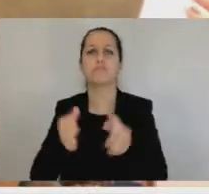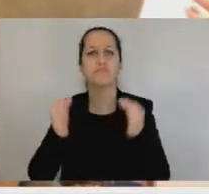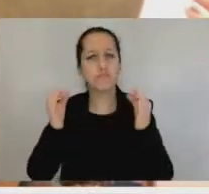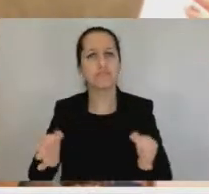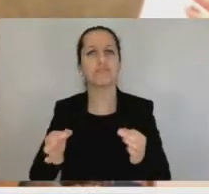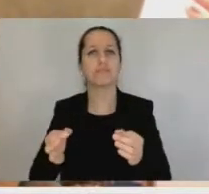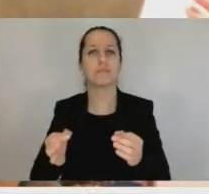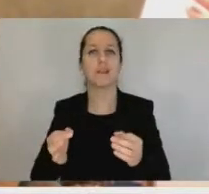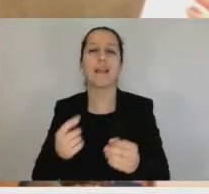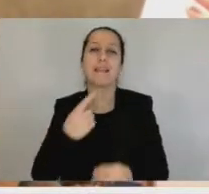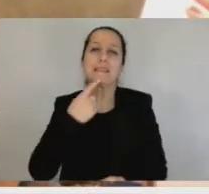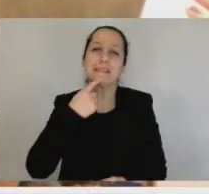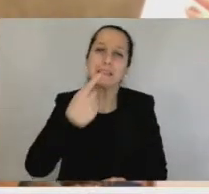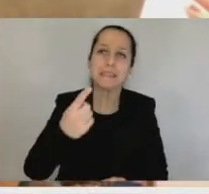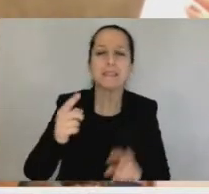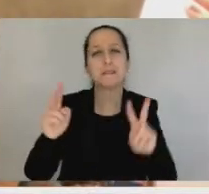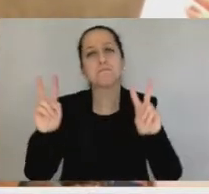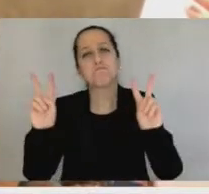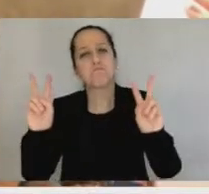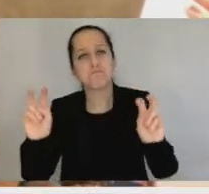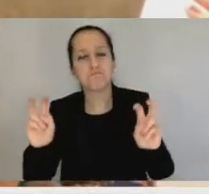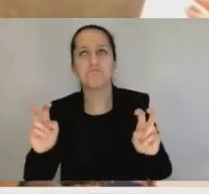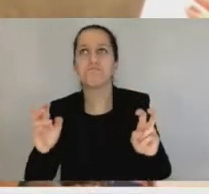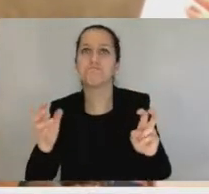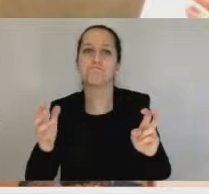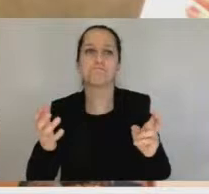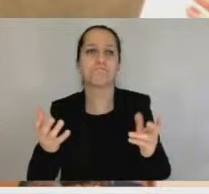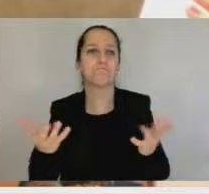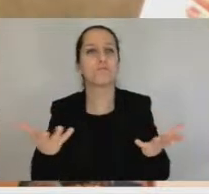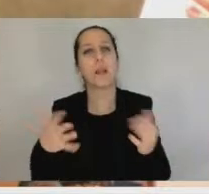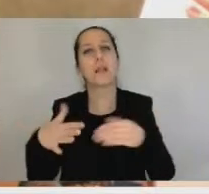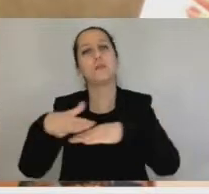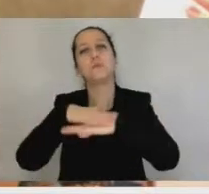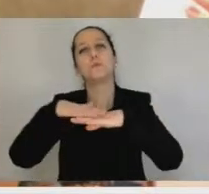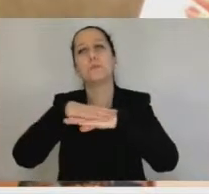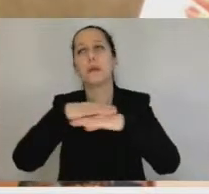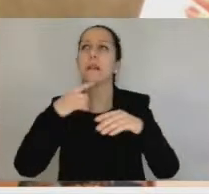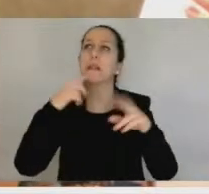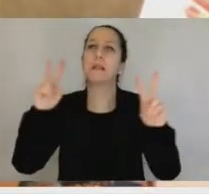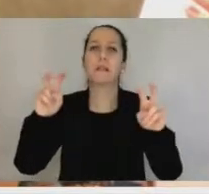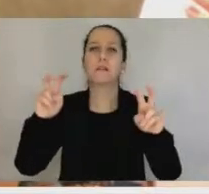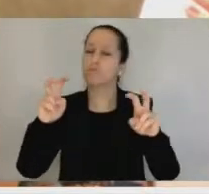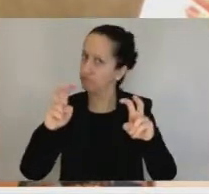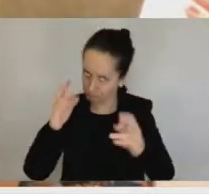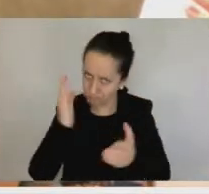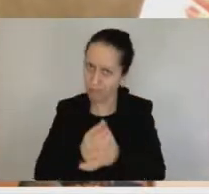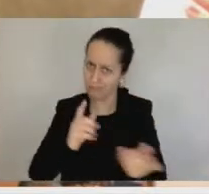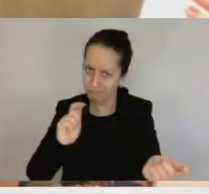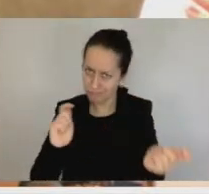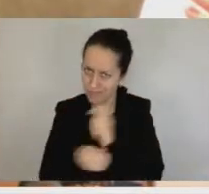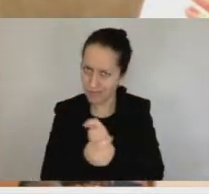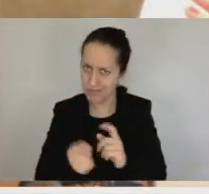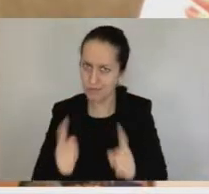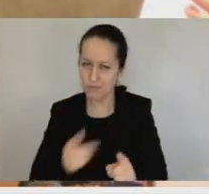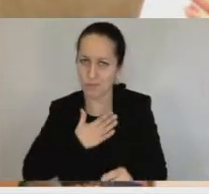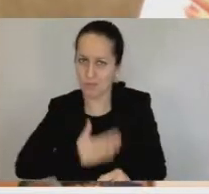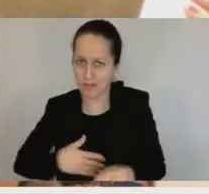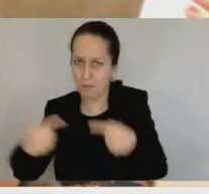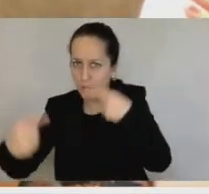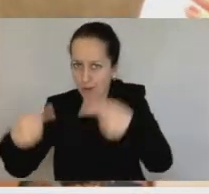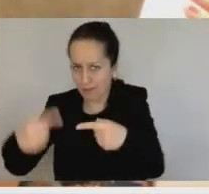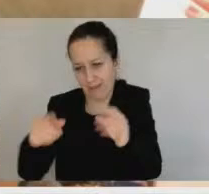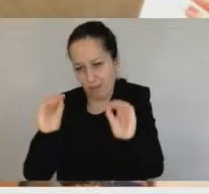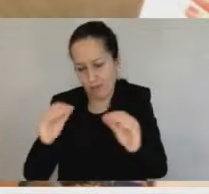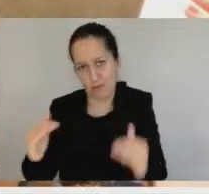radical equality policies and that go deep and are not just superficial.